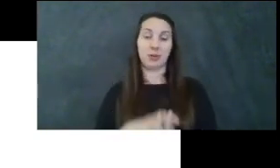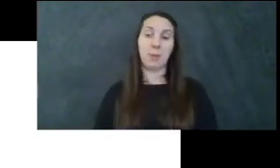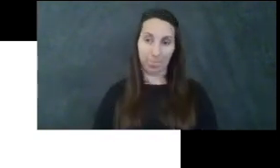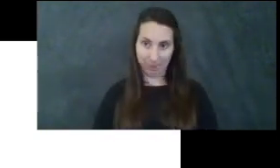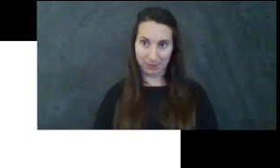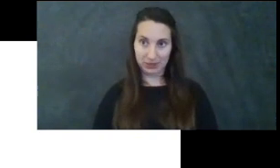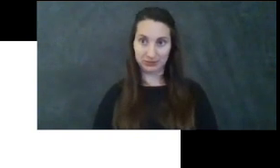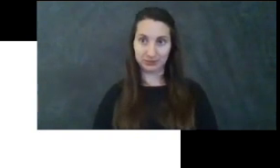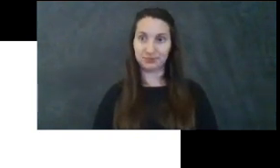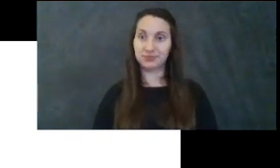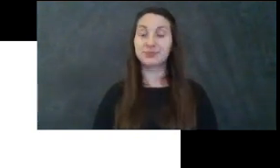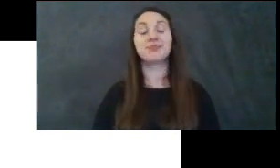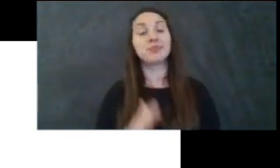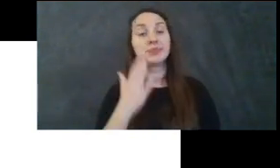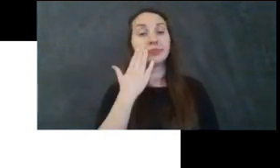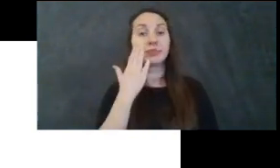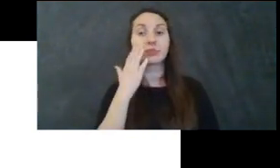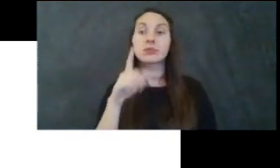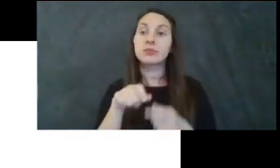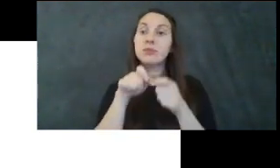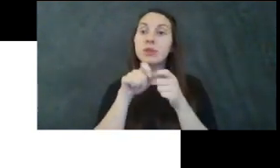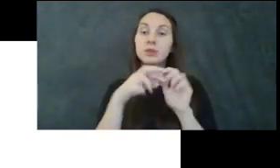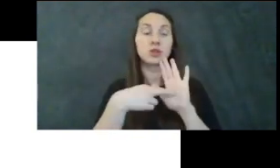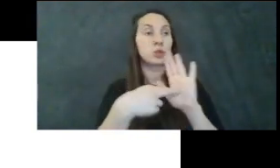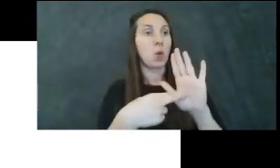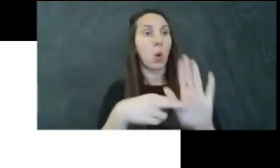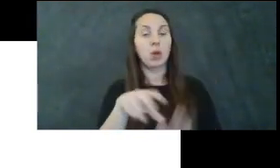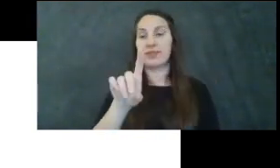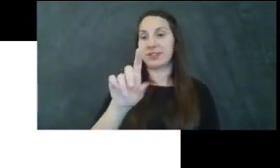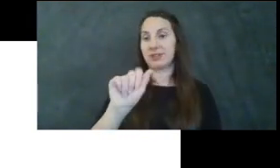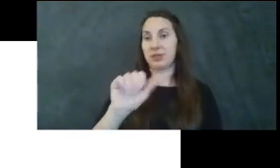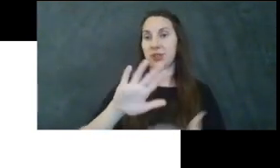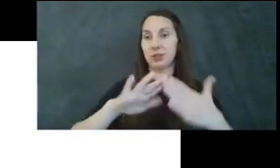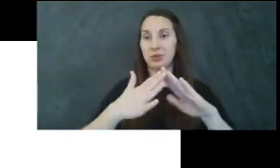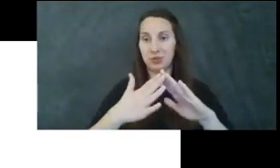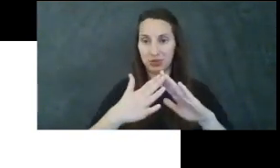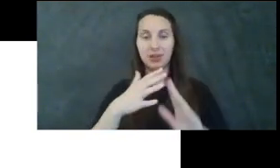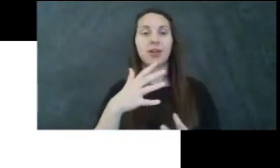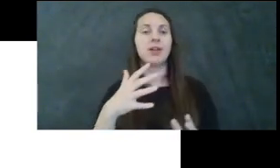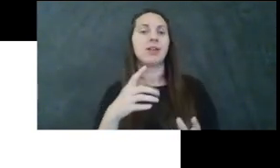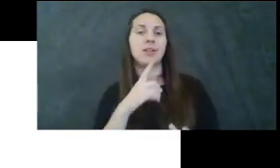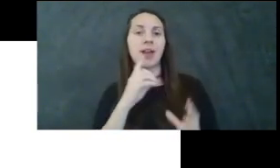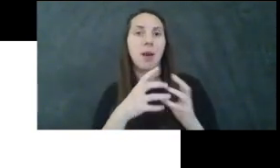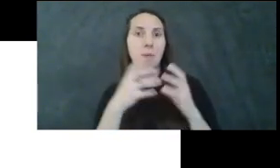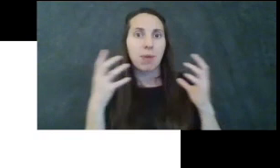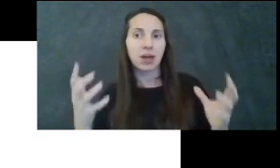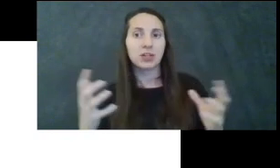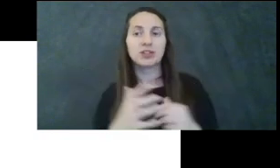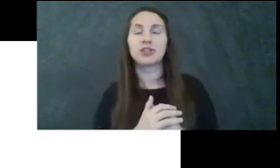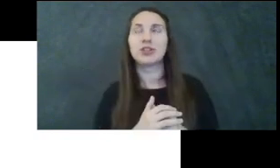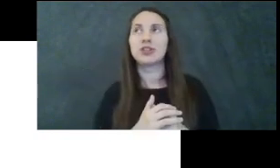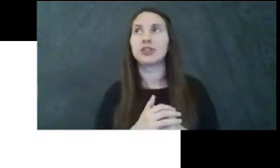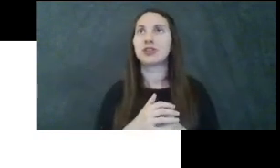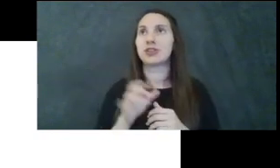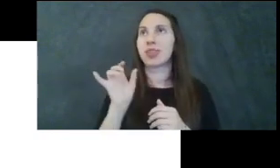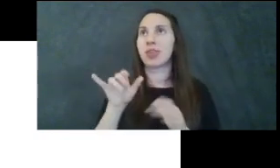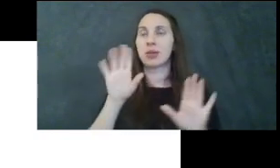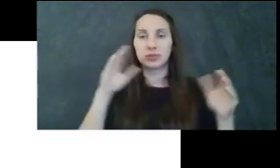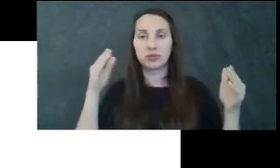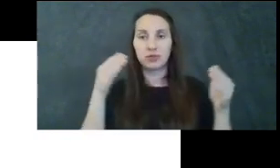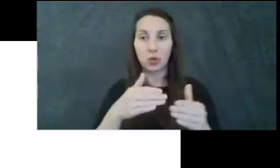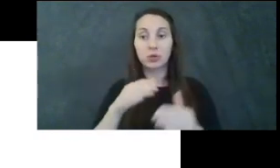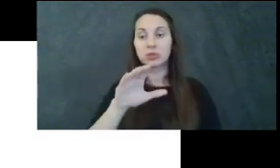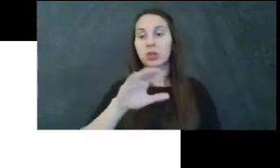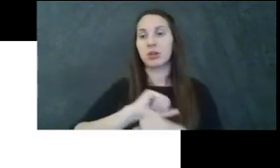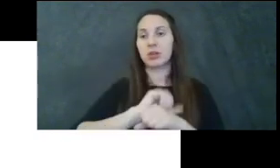the particular role of the disability community, and how much it was focused on COVID,